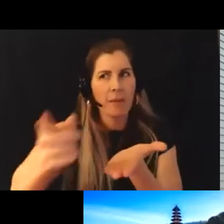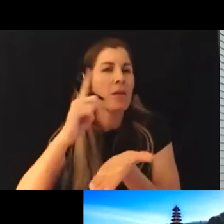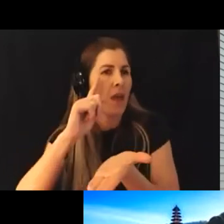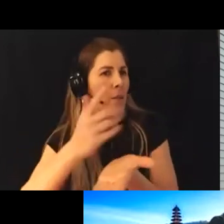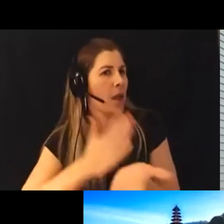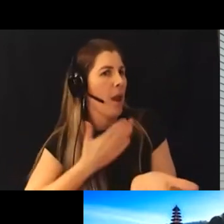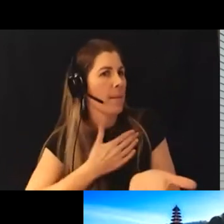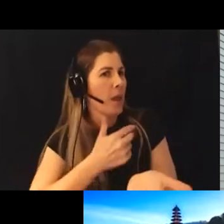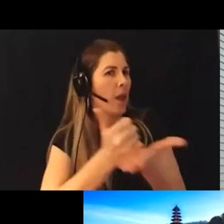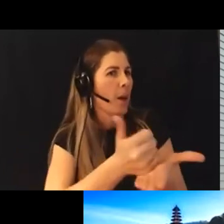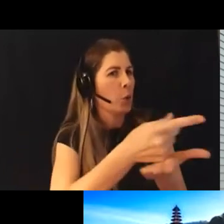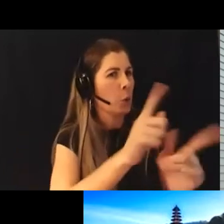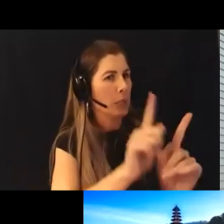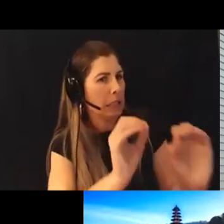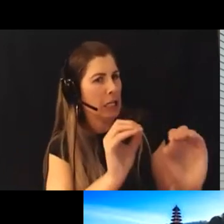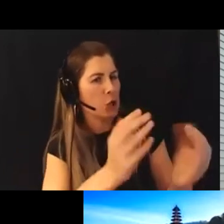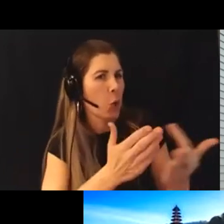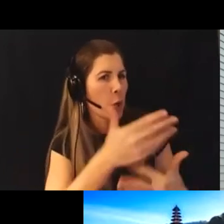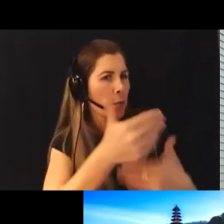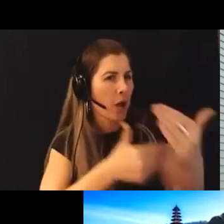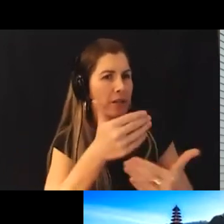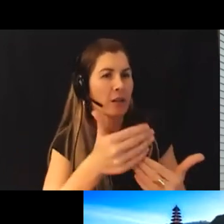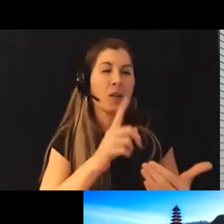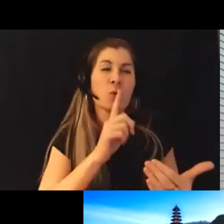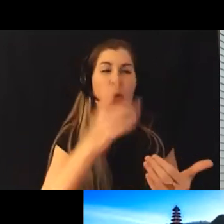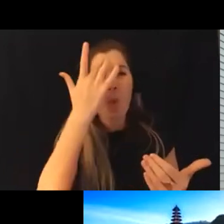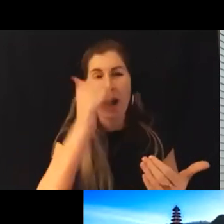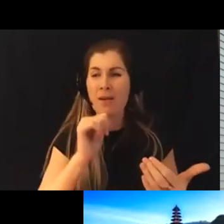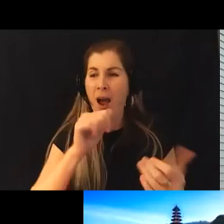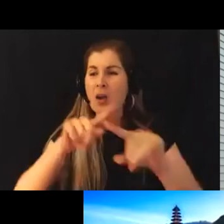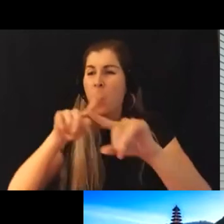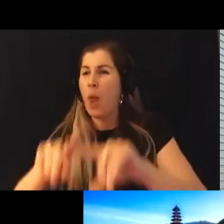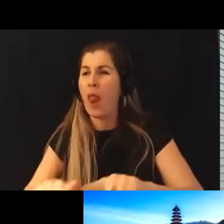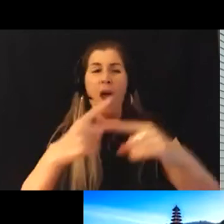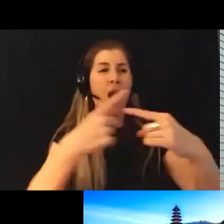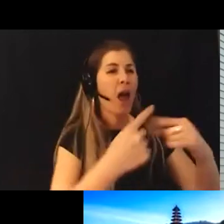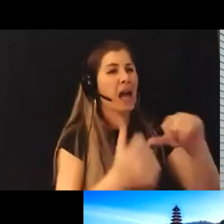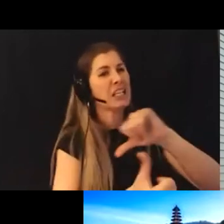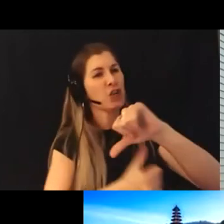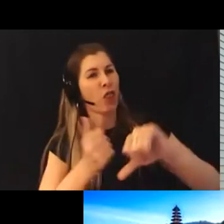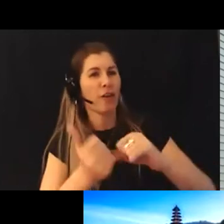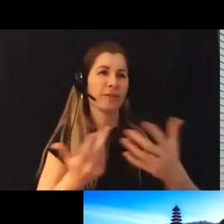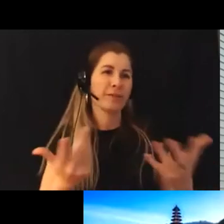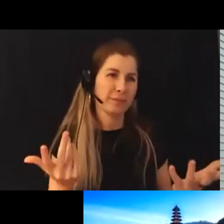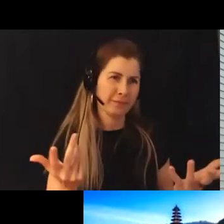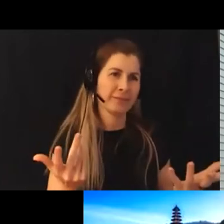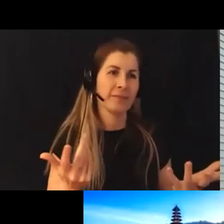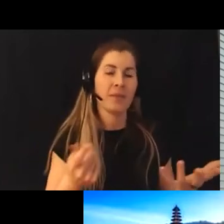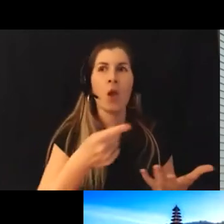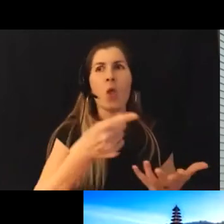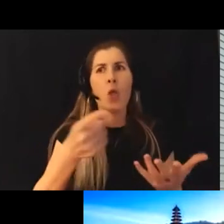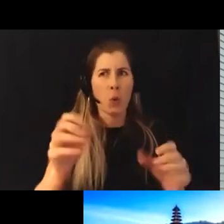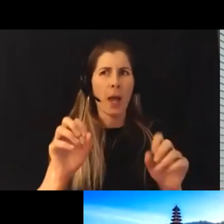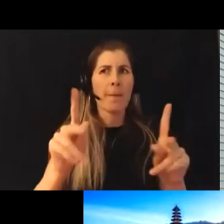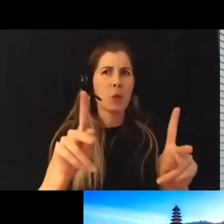help you and guide you through it. I mean, we really have to rely on each other. And I think that's another way, those kind of opportunities be